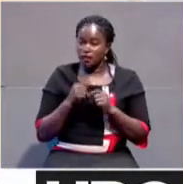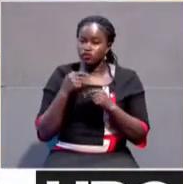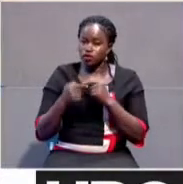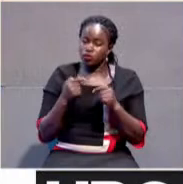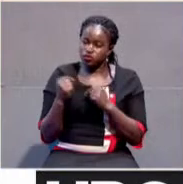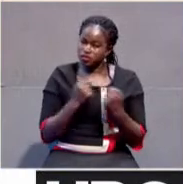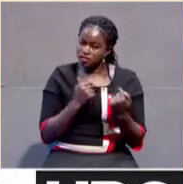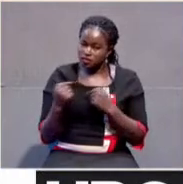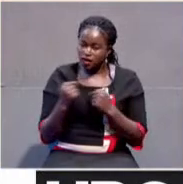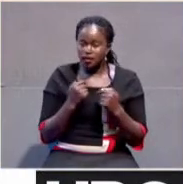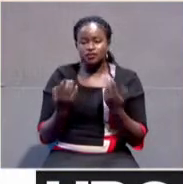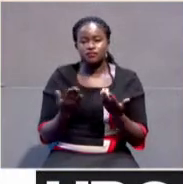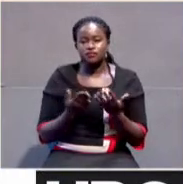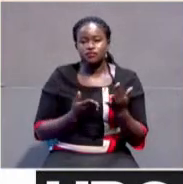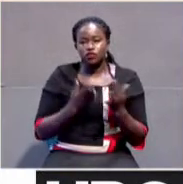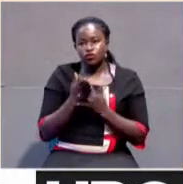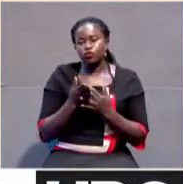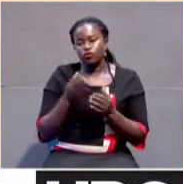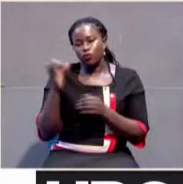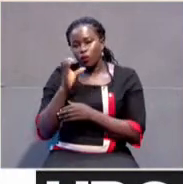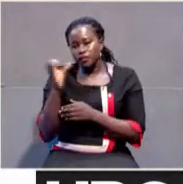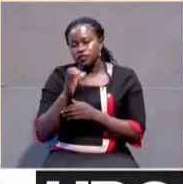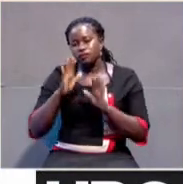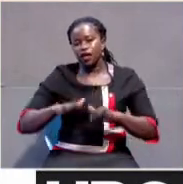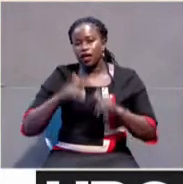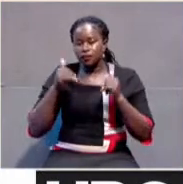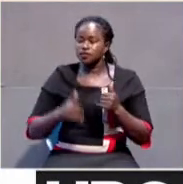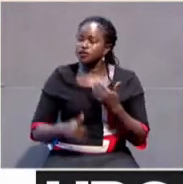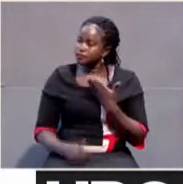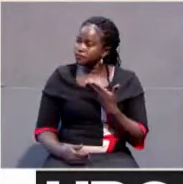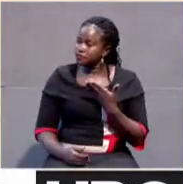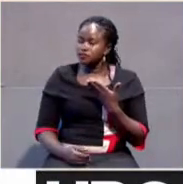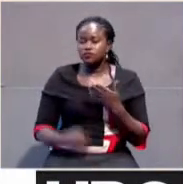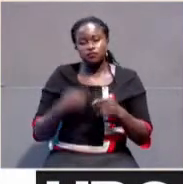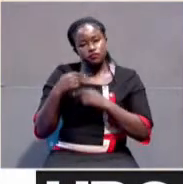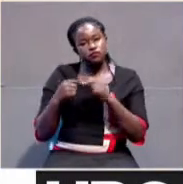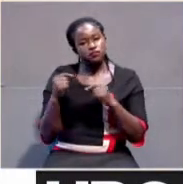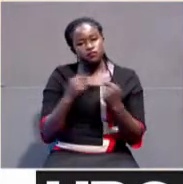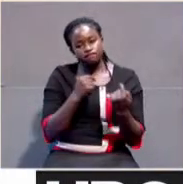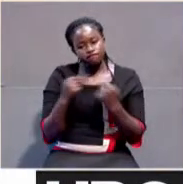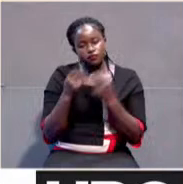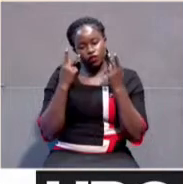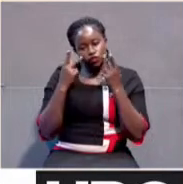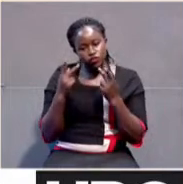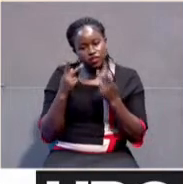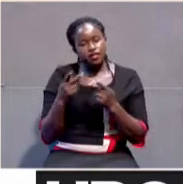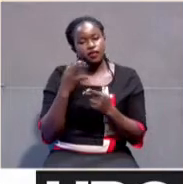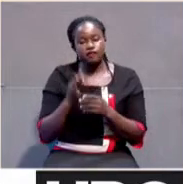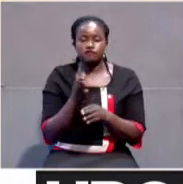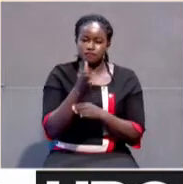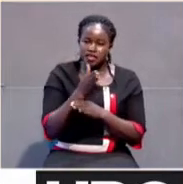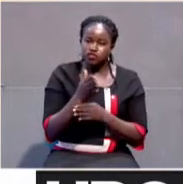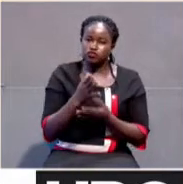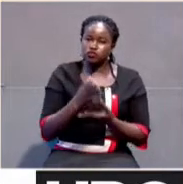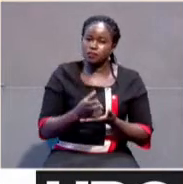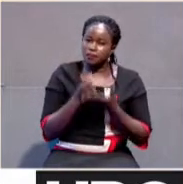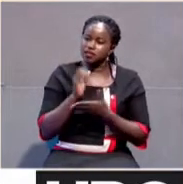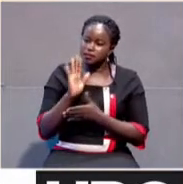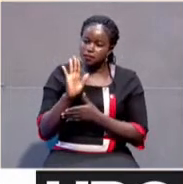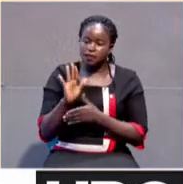through our committee in Parliament to see if at least the ministry's budget can